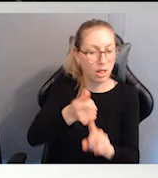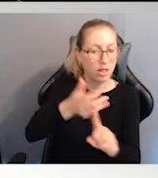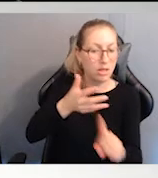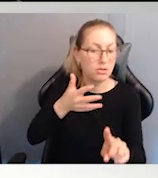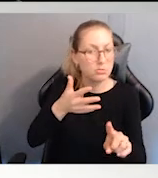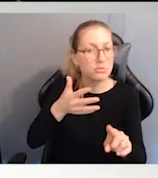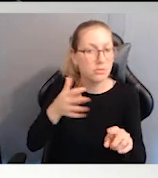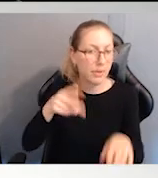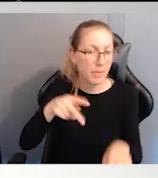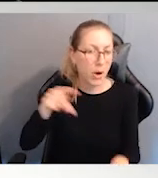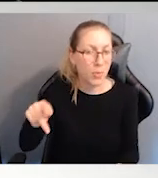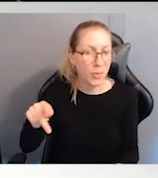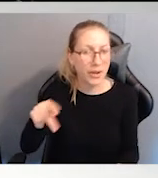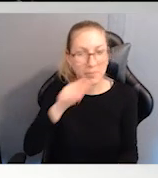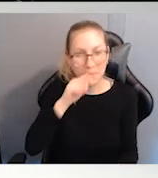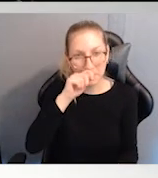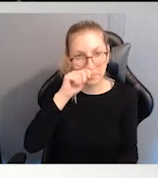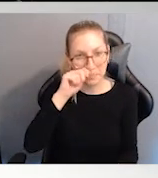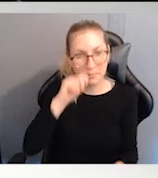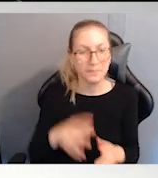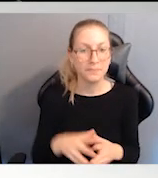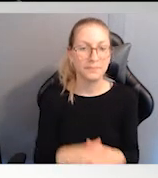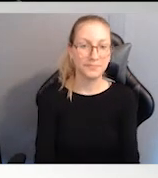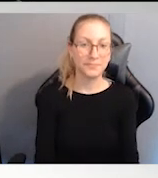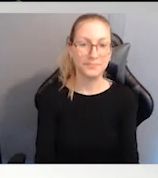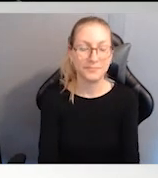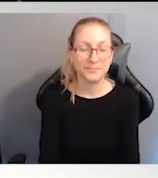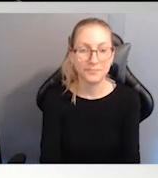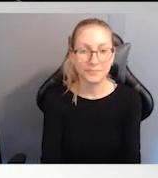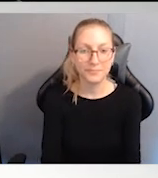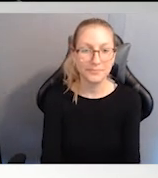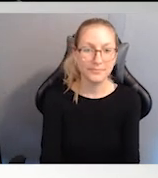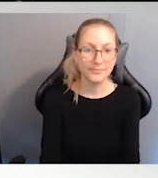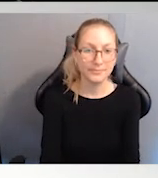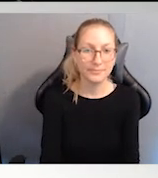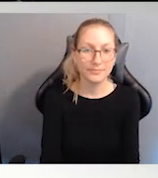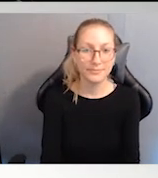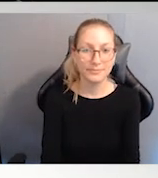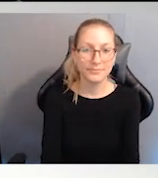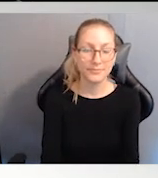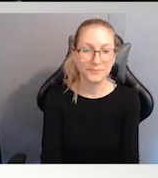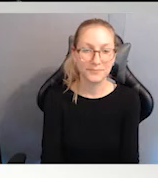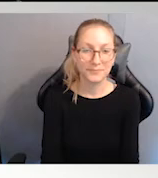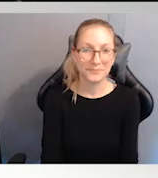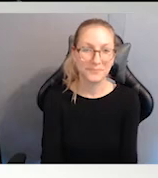So you can watch them from here, and then, these are old officers, but you can. These were the